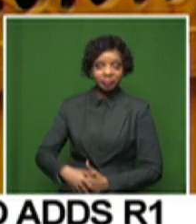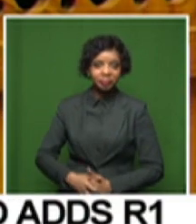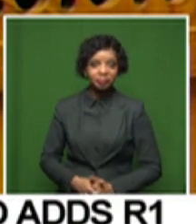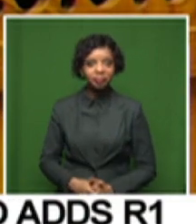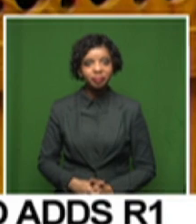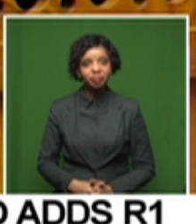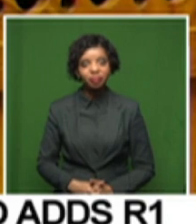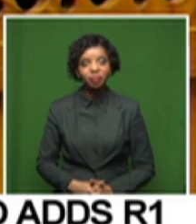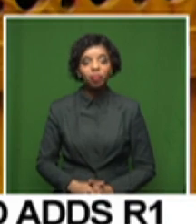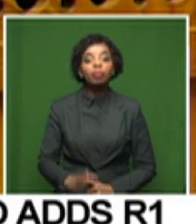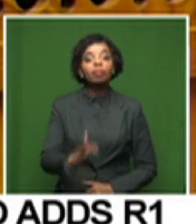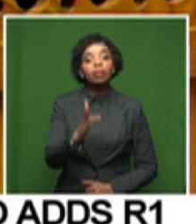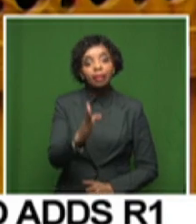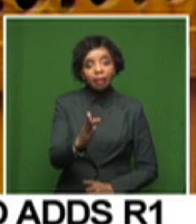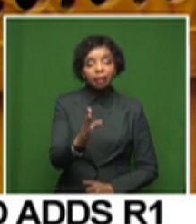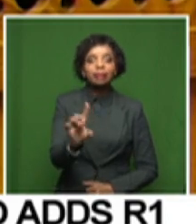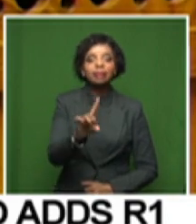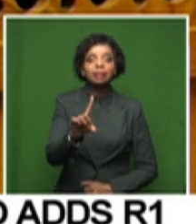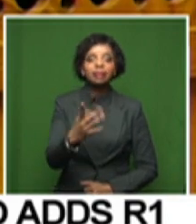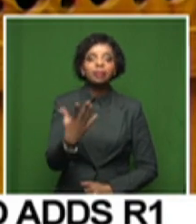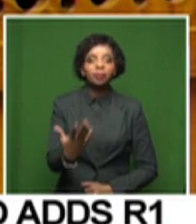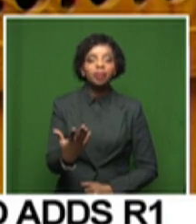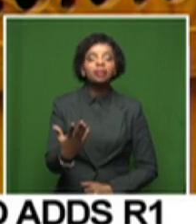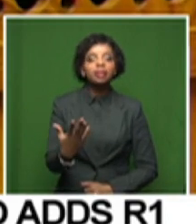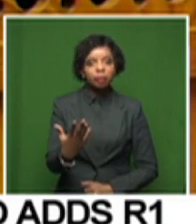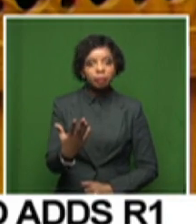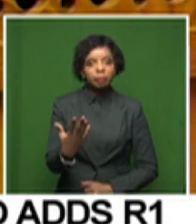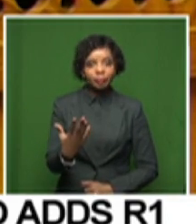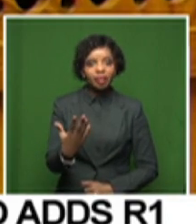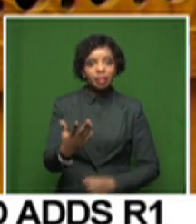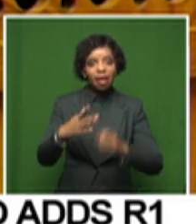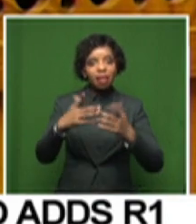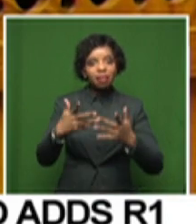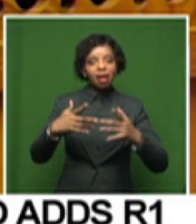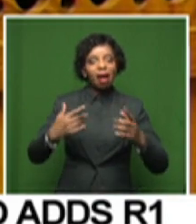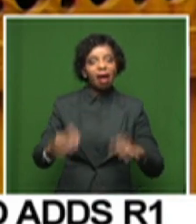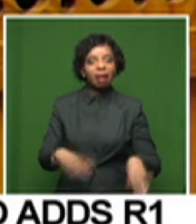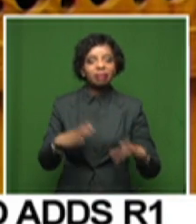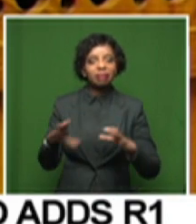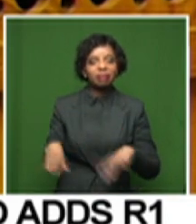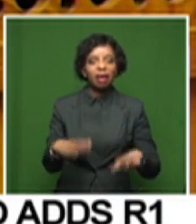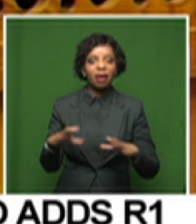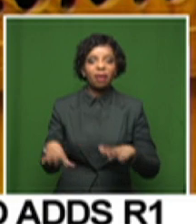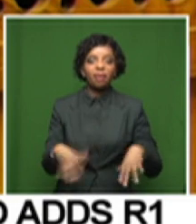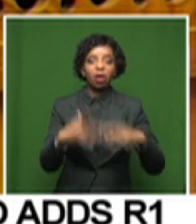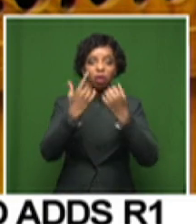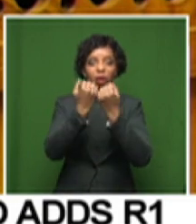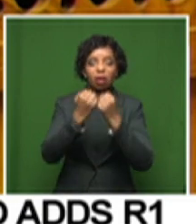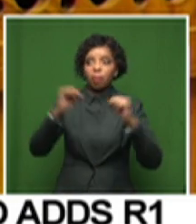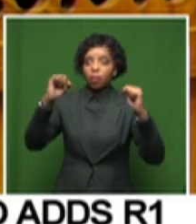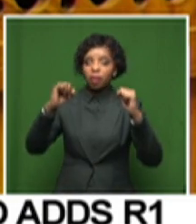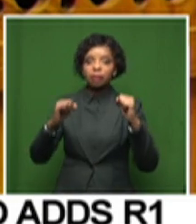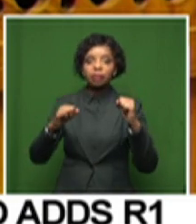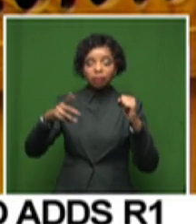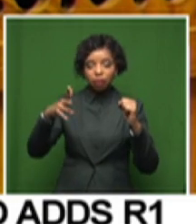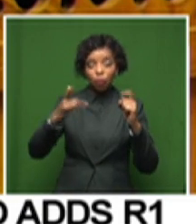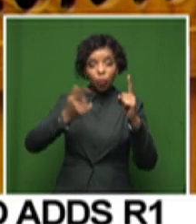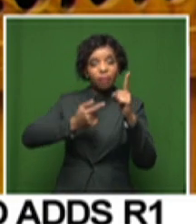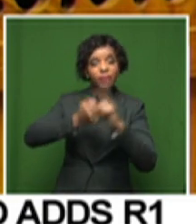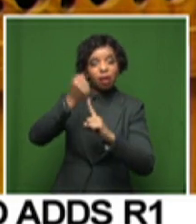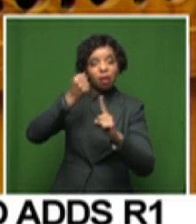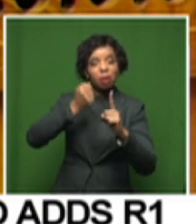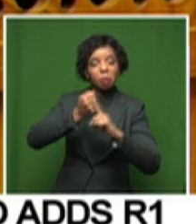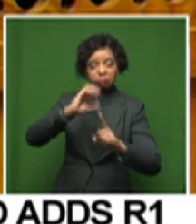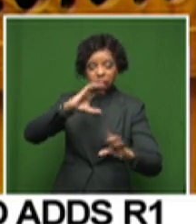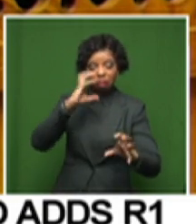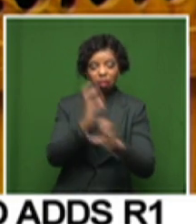This is a glorious, loud, and very active democracy that we so hard fought for. Mr.